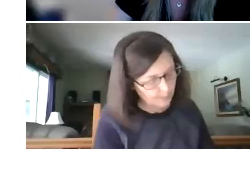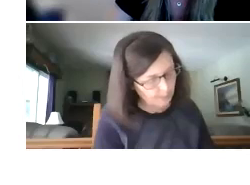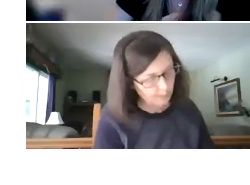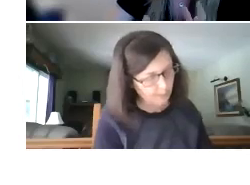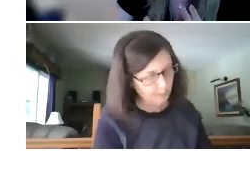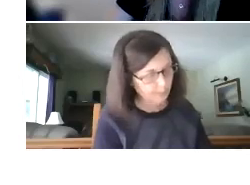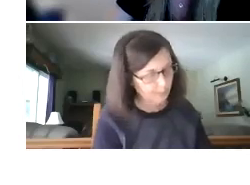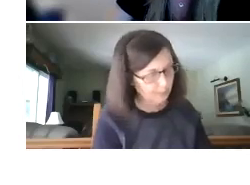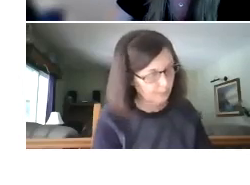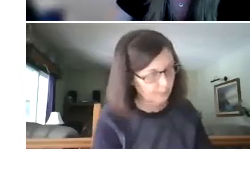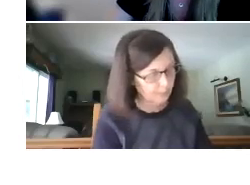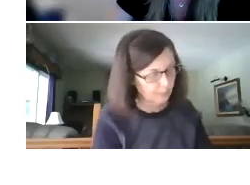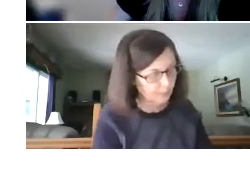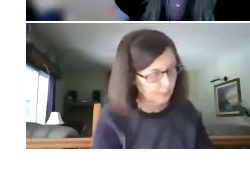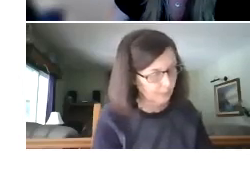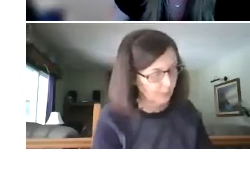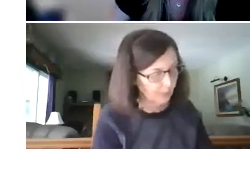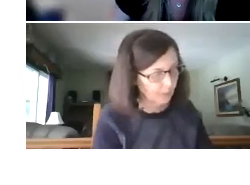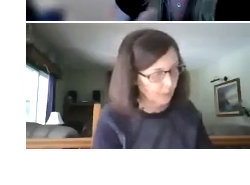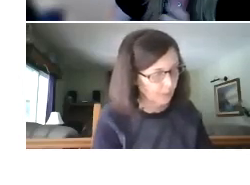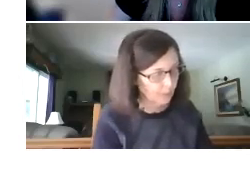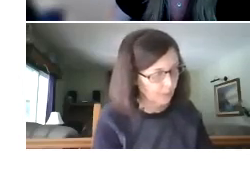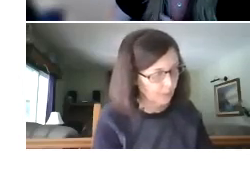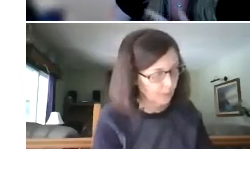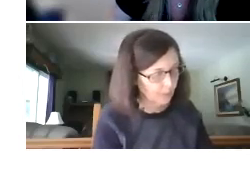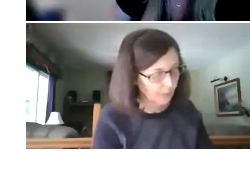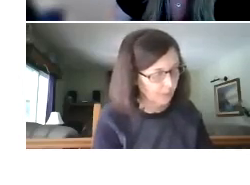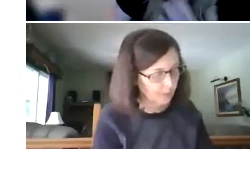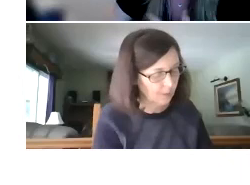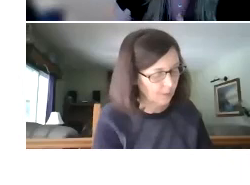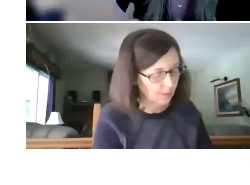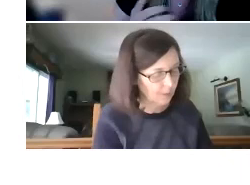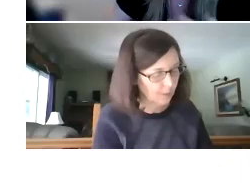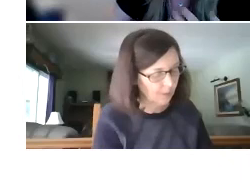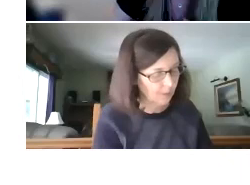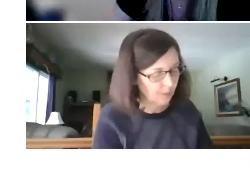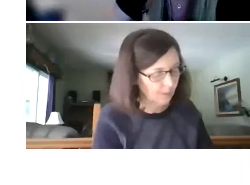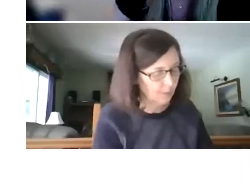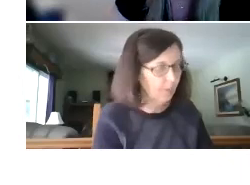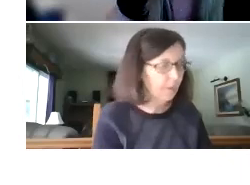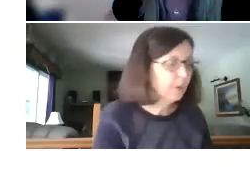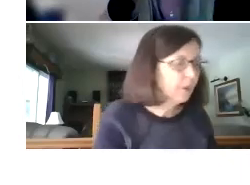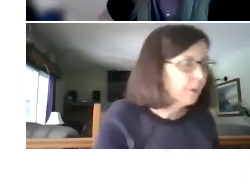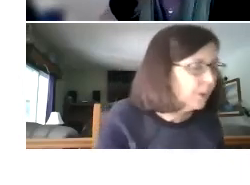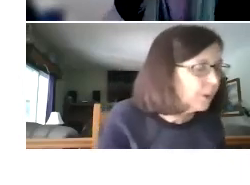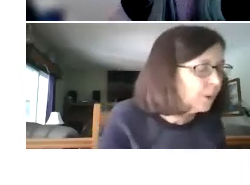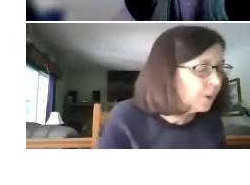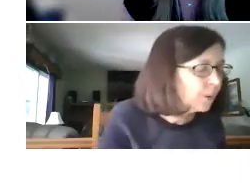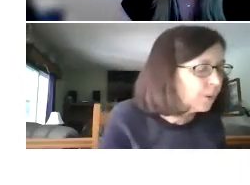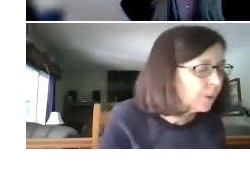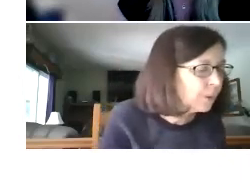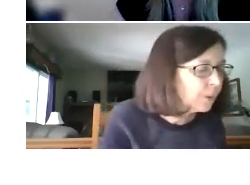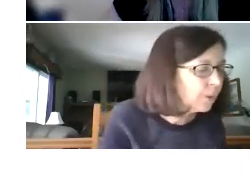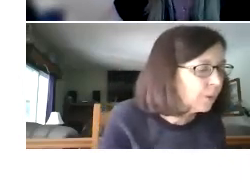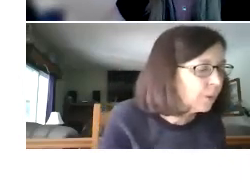become dislodged or it moves from its original position, it becomes structurally broken, it's not serving its intended